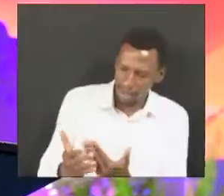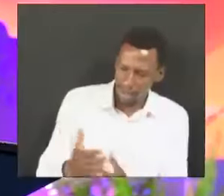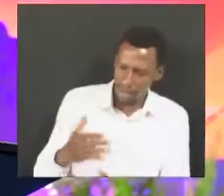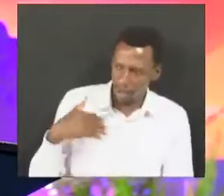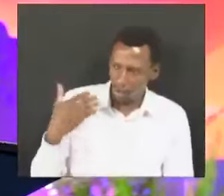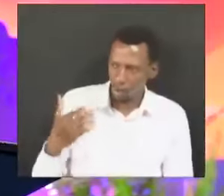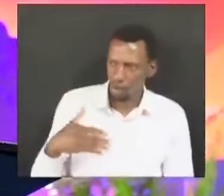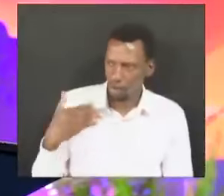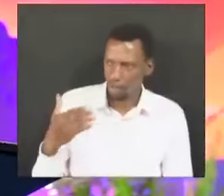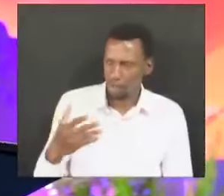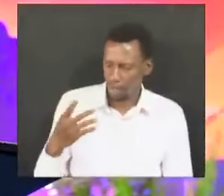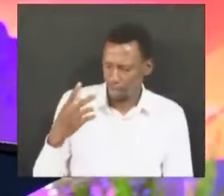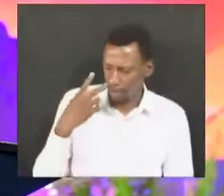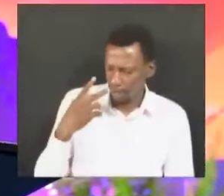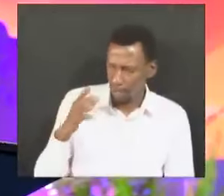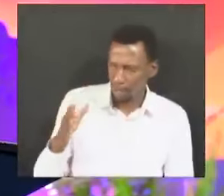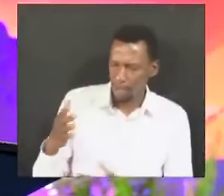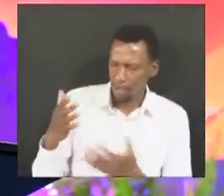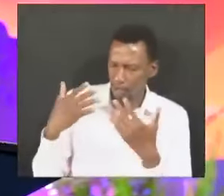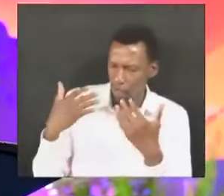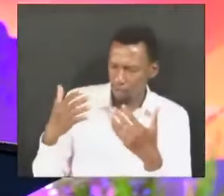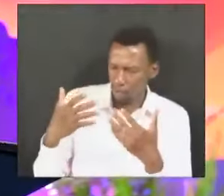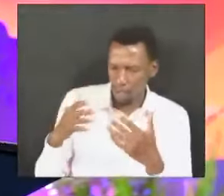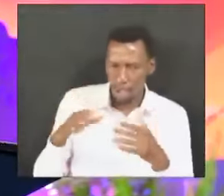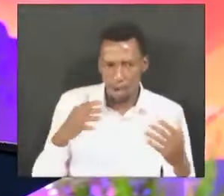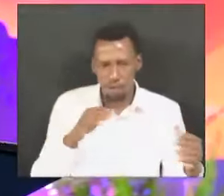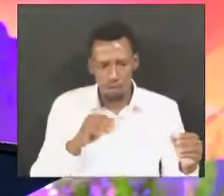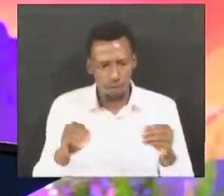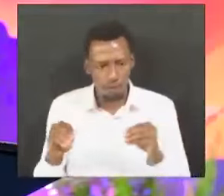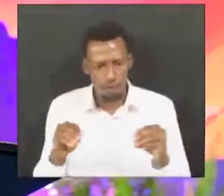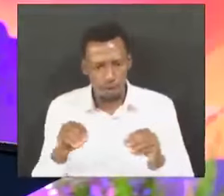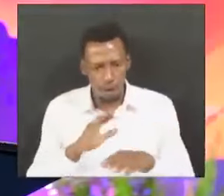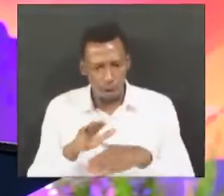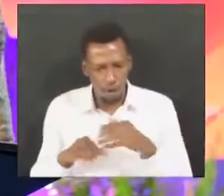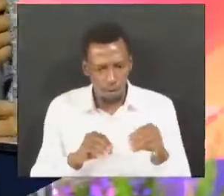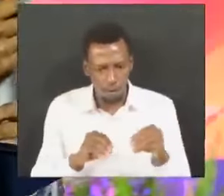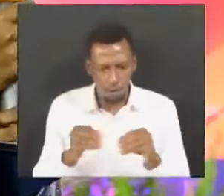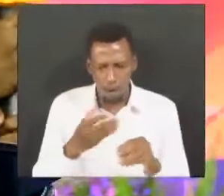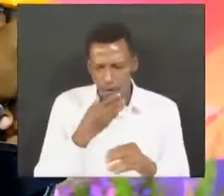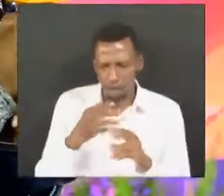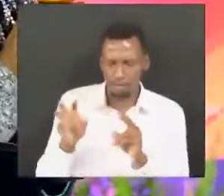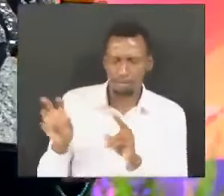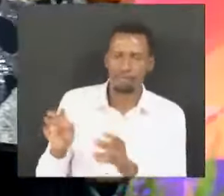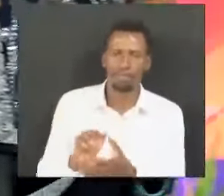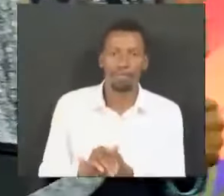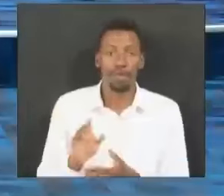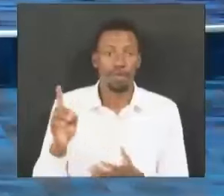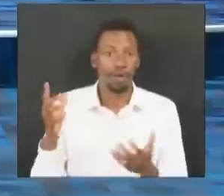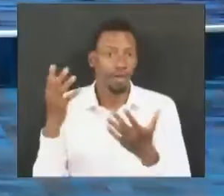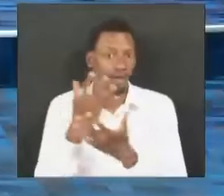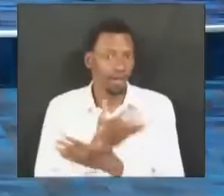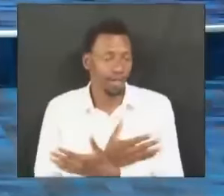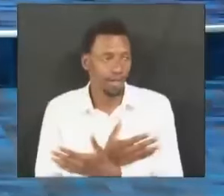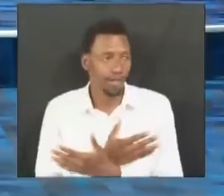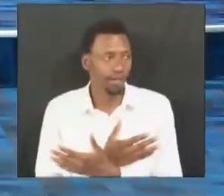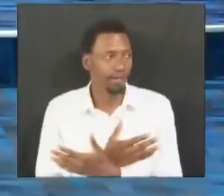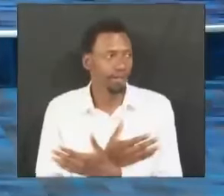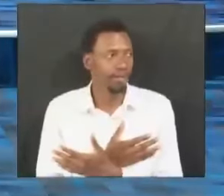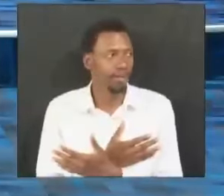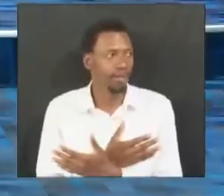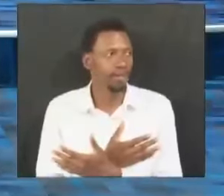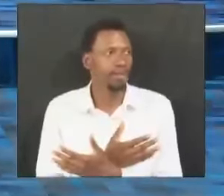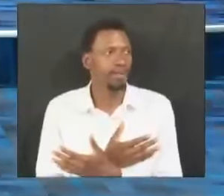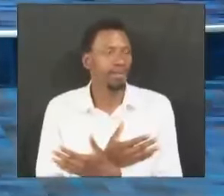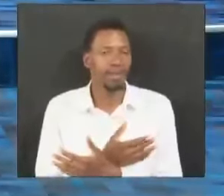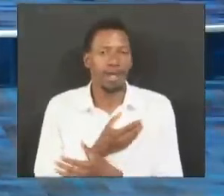breath, his every move, his every motion. Then one night, as the father sat near the child's